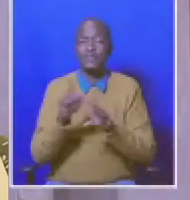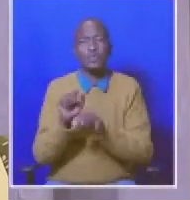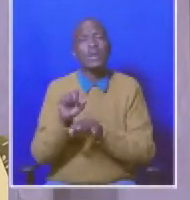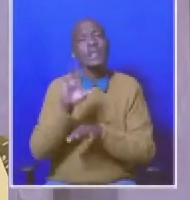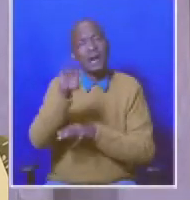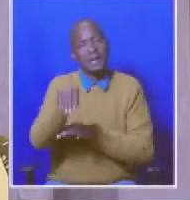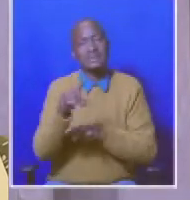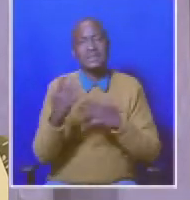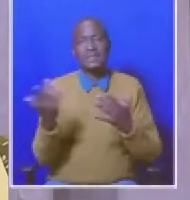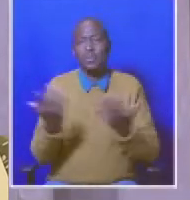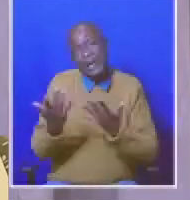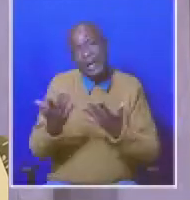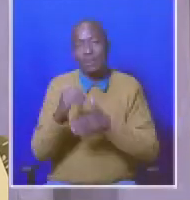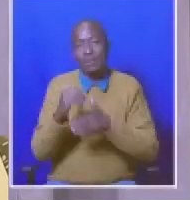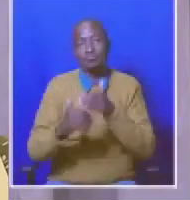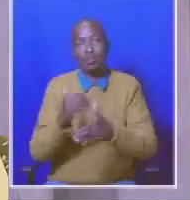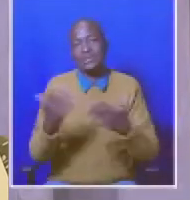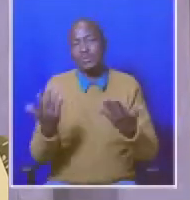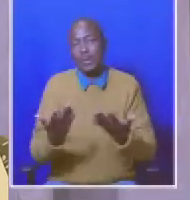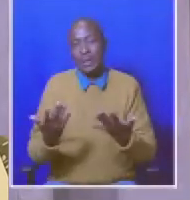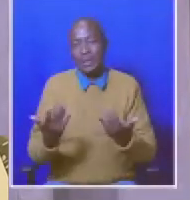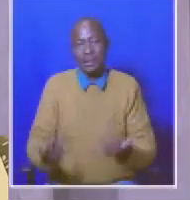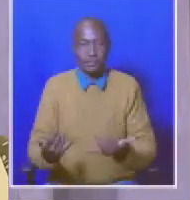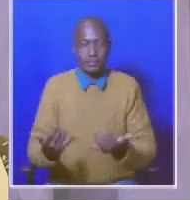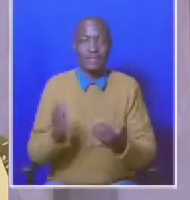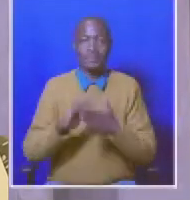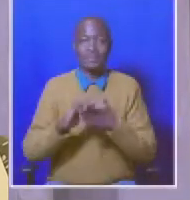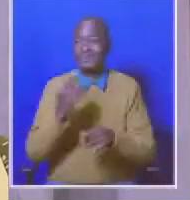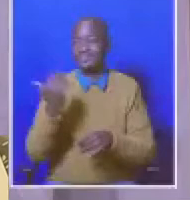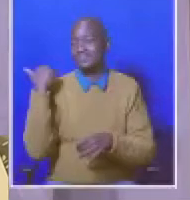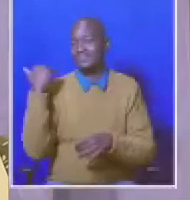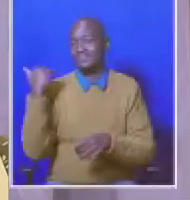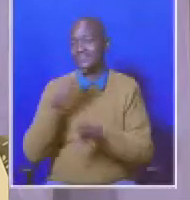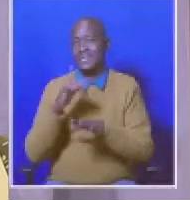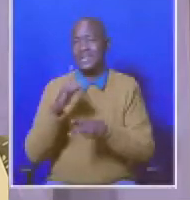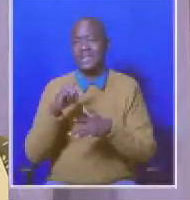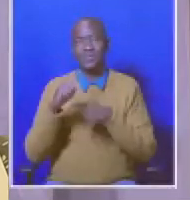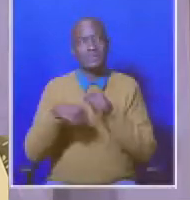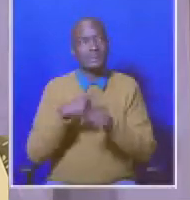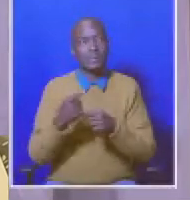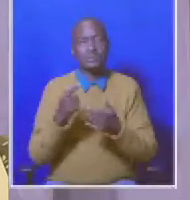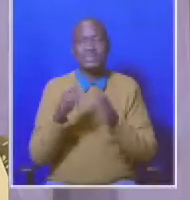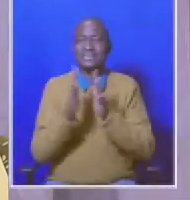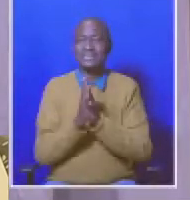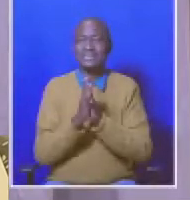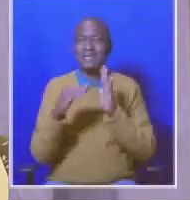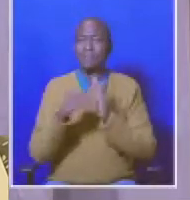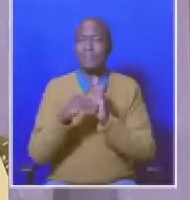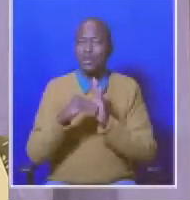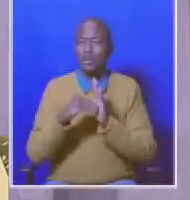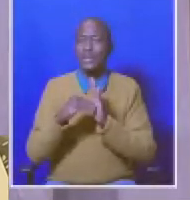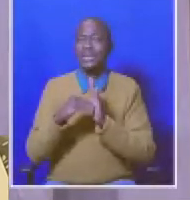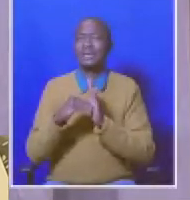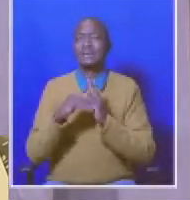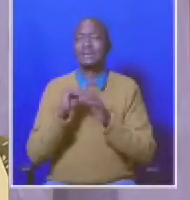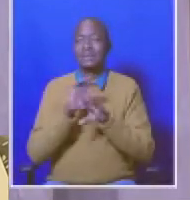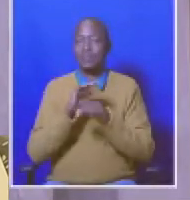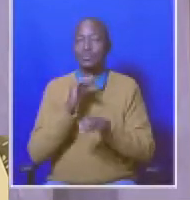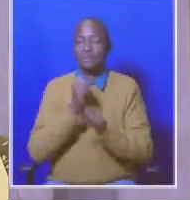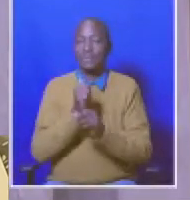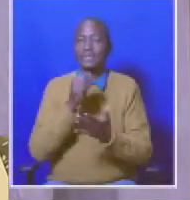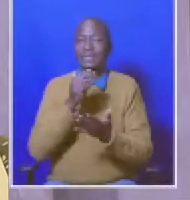that process is. At that time, there was a talk of about 10 million rands that would be made